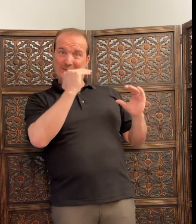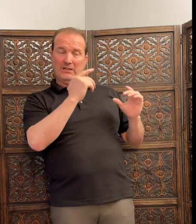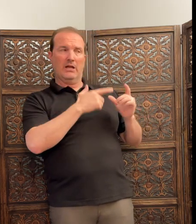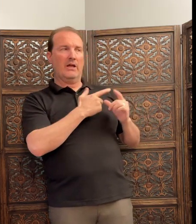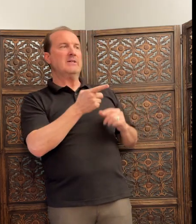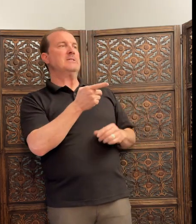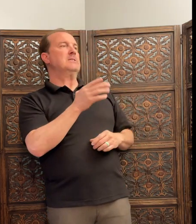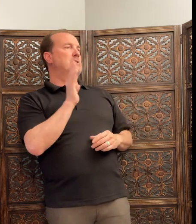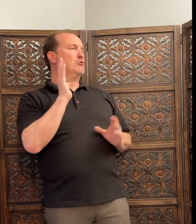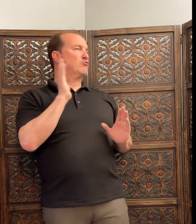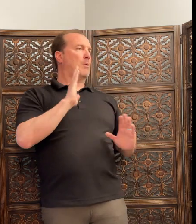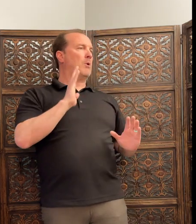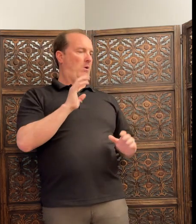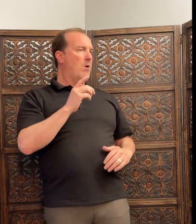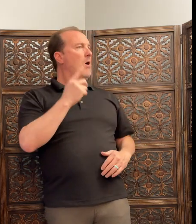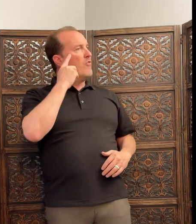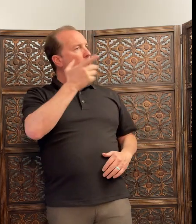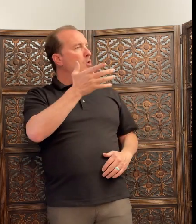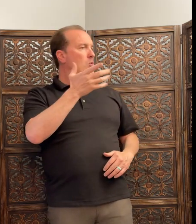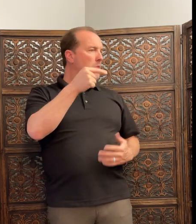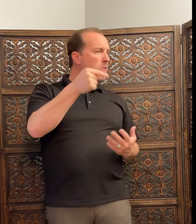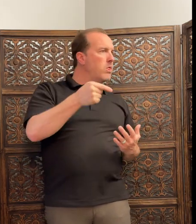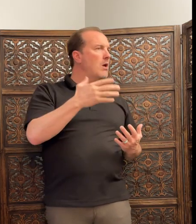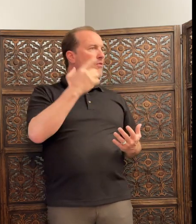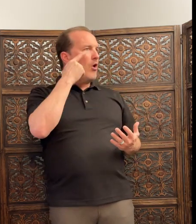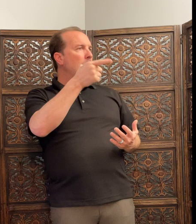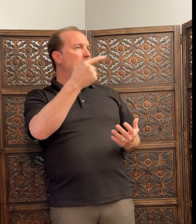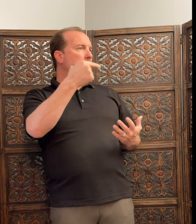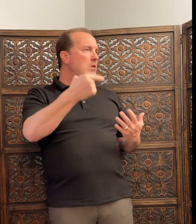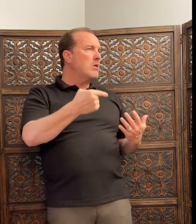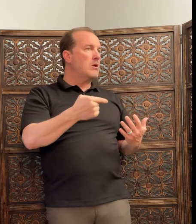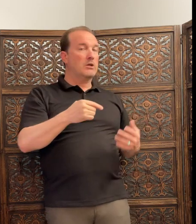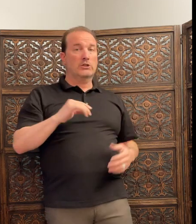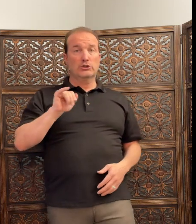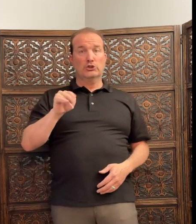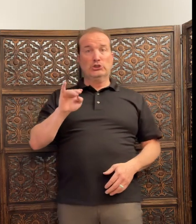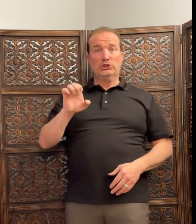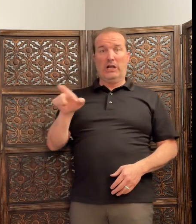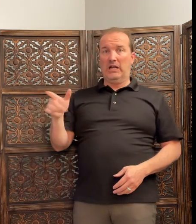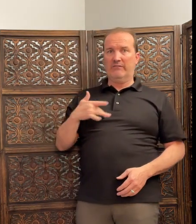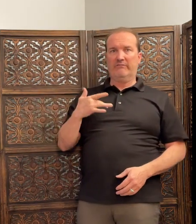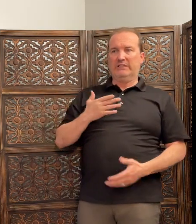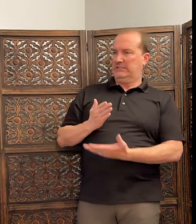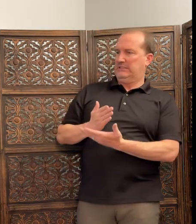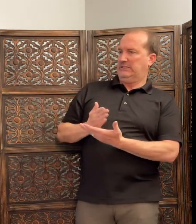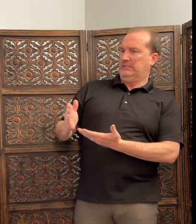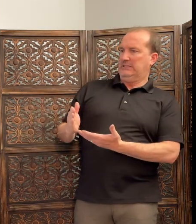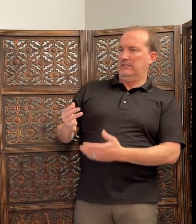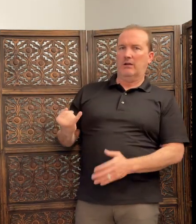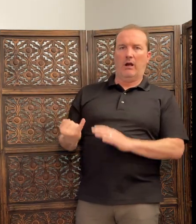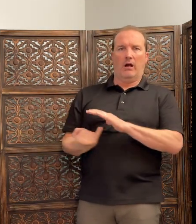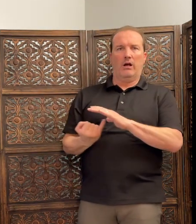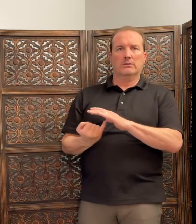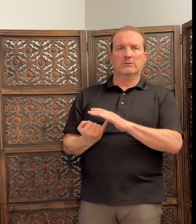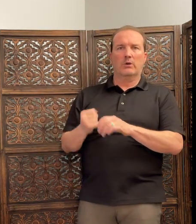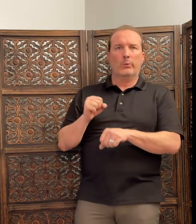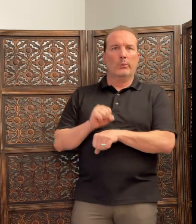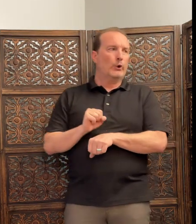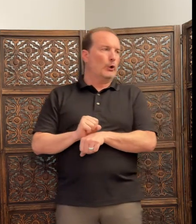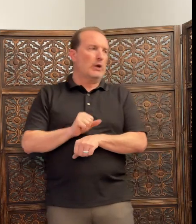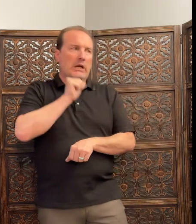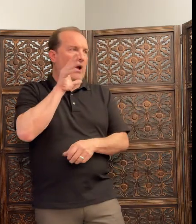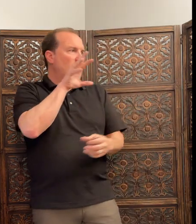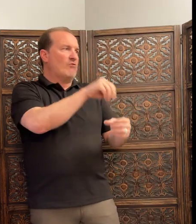their expectations, there can be trouble. And in the case of Janie, it feels like being exiled from one's